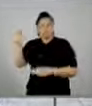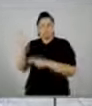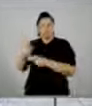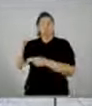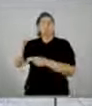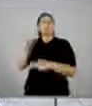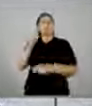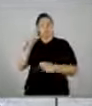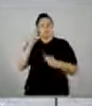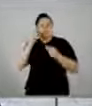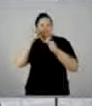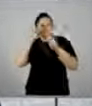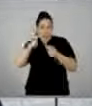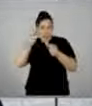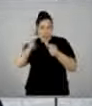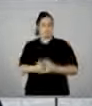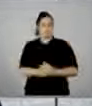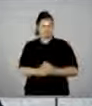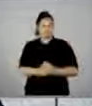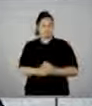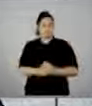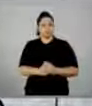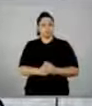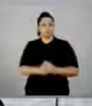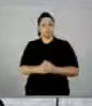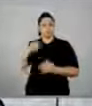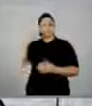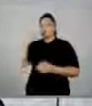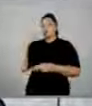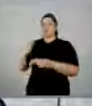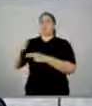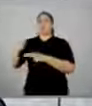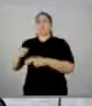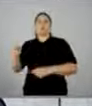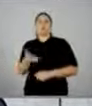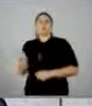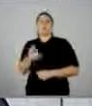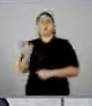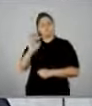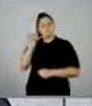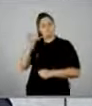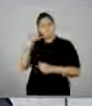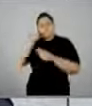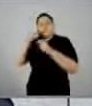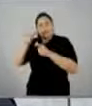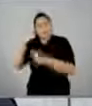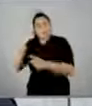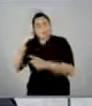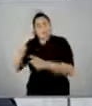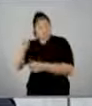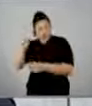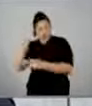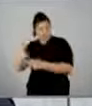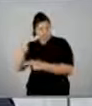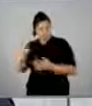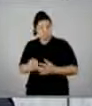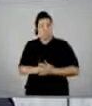every inquiry that they would have undertaken in relation to a vaccine would have been undertaken. And that was the safest